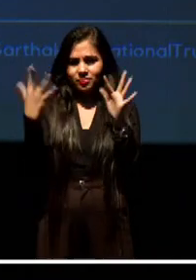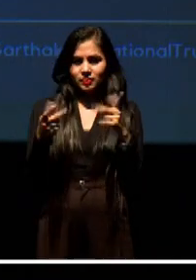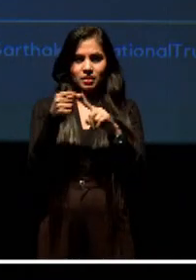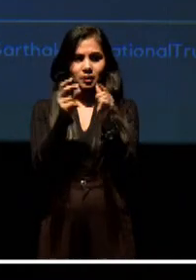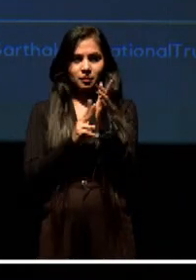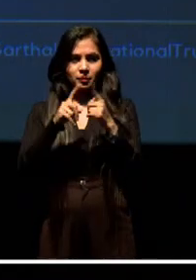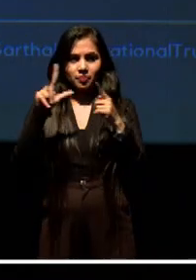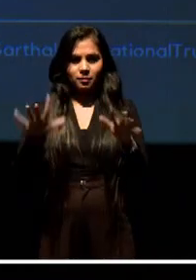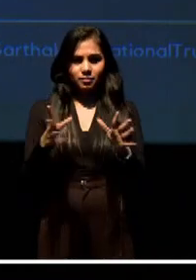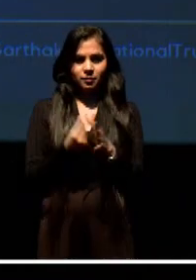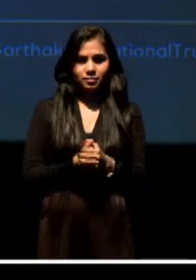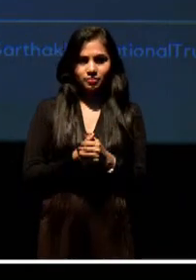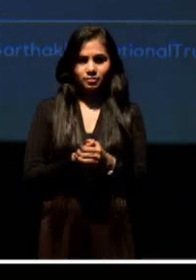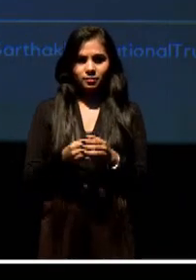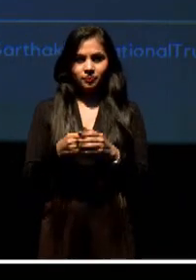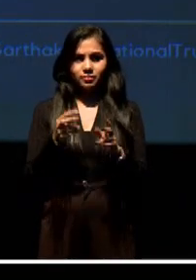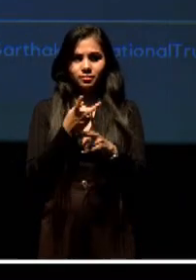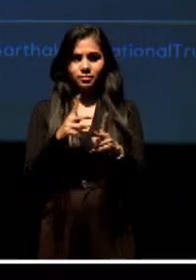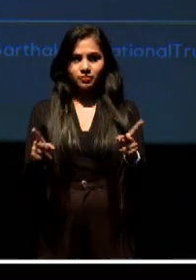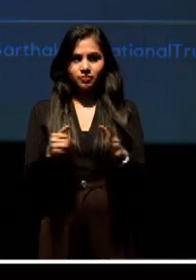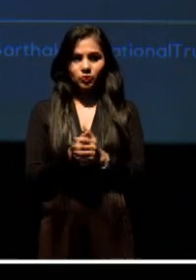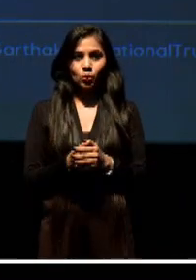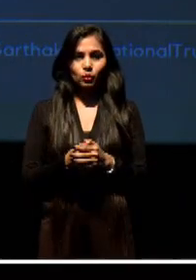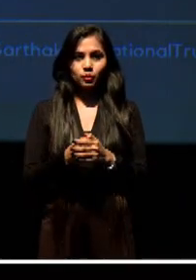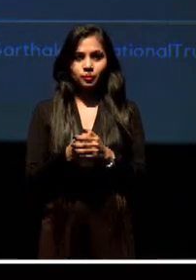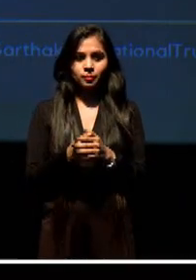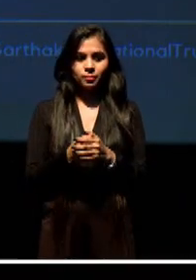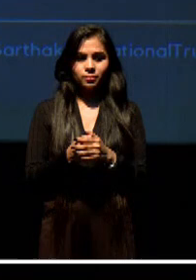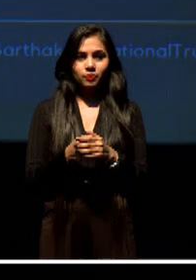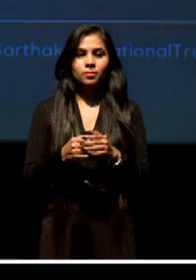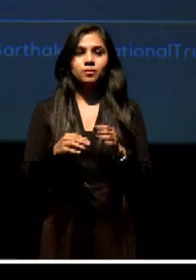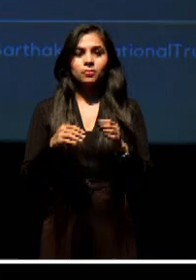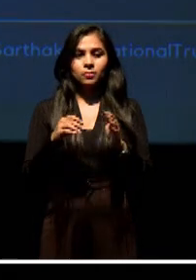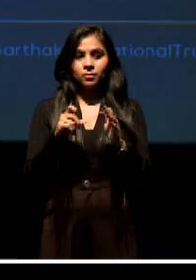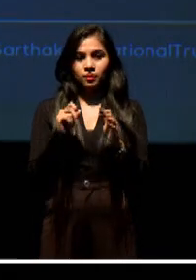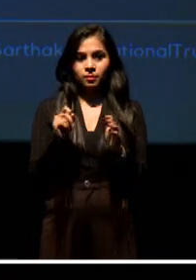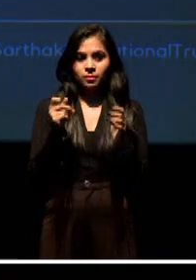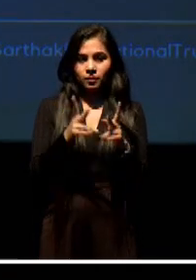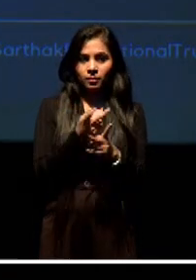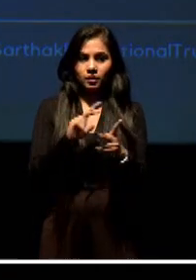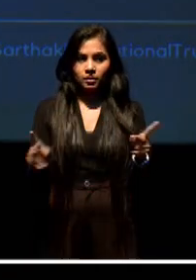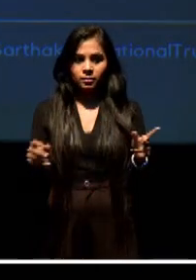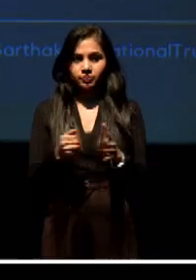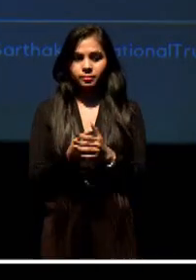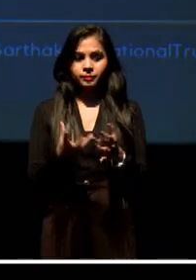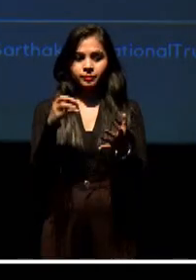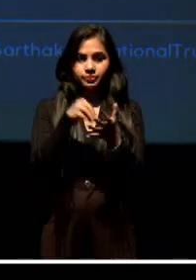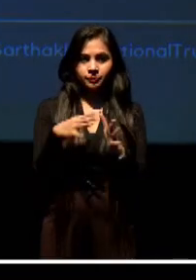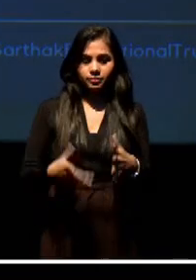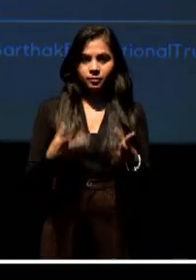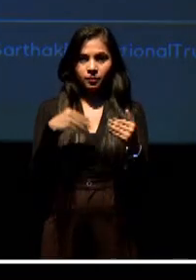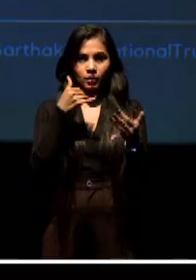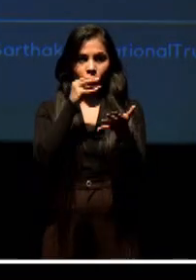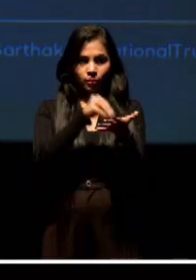today is also having experience of some of the technologies which have really worked. And there's a very thin